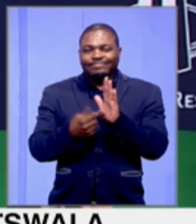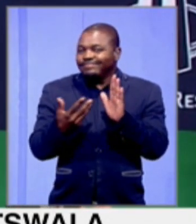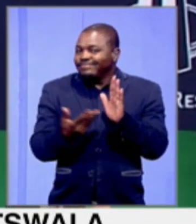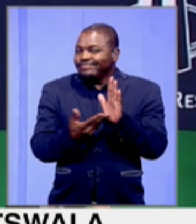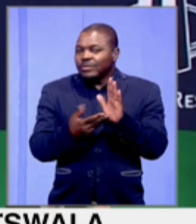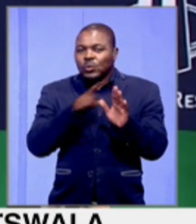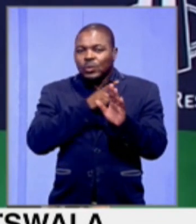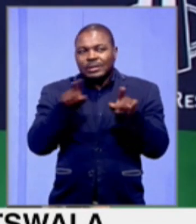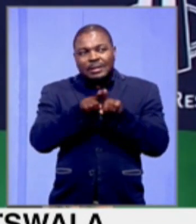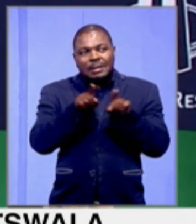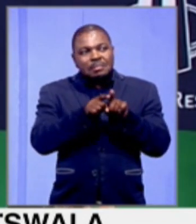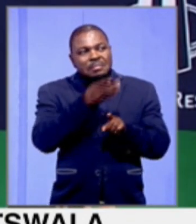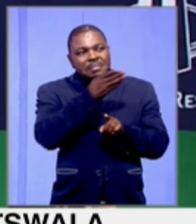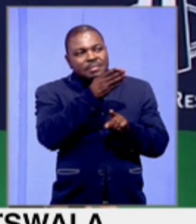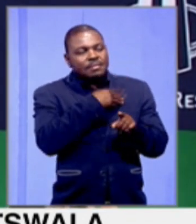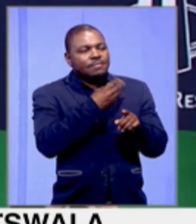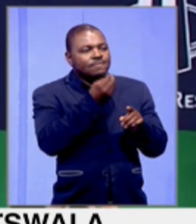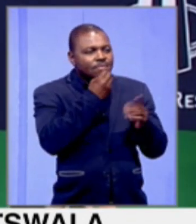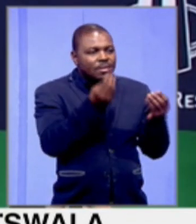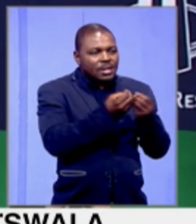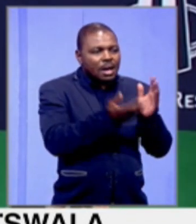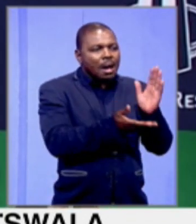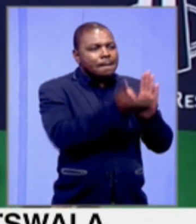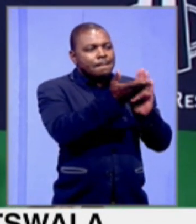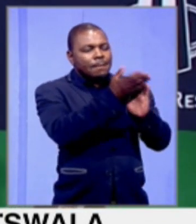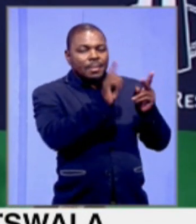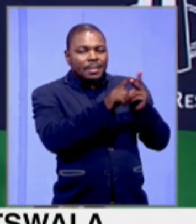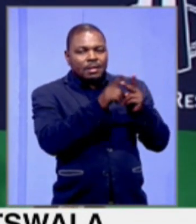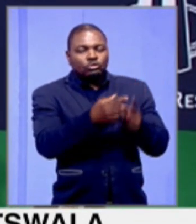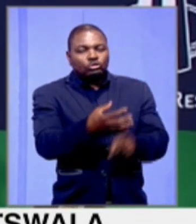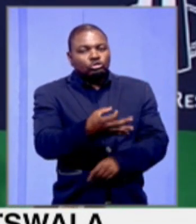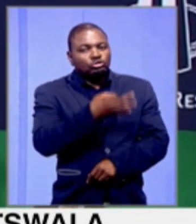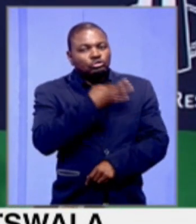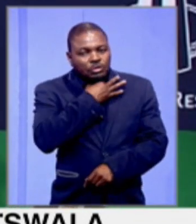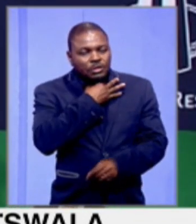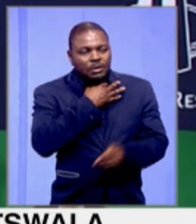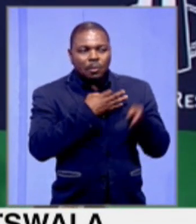with elevated inflation and risks.